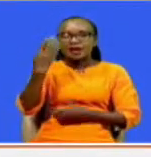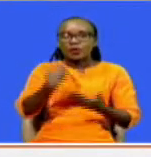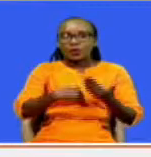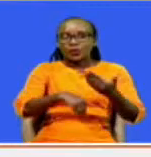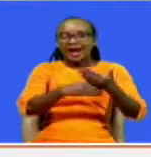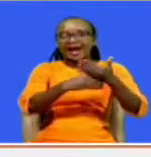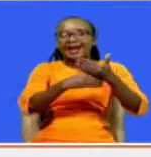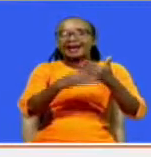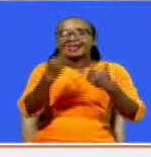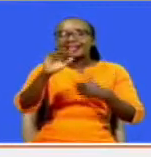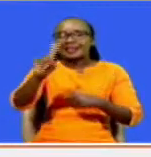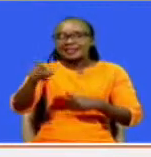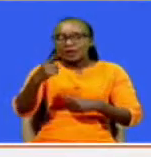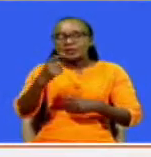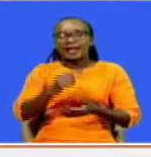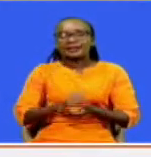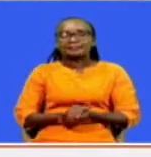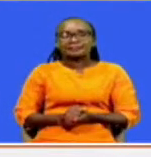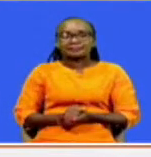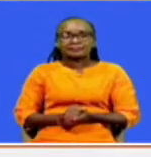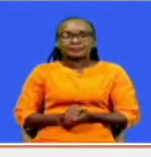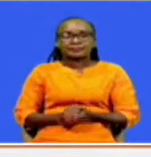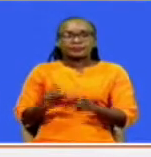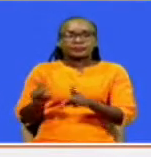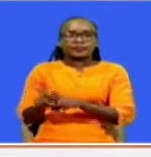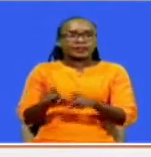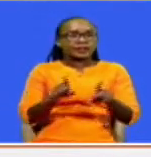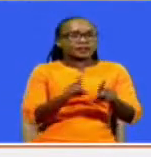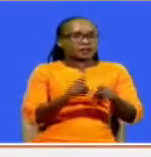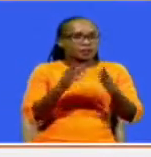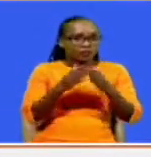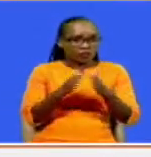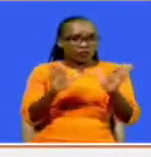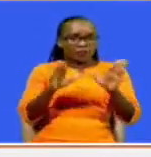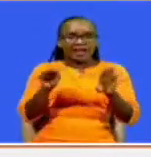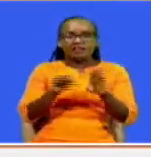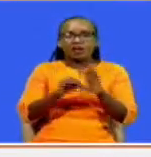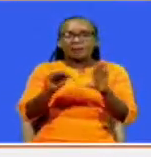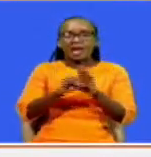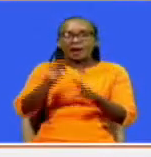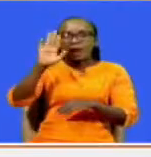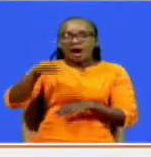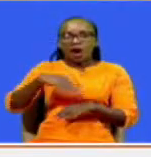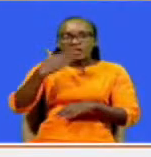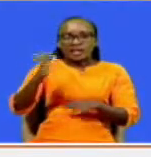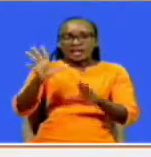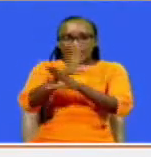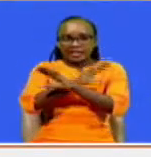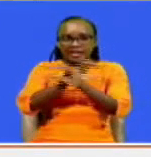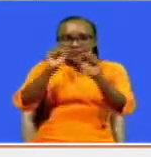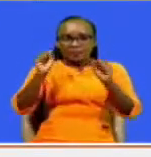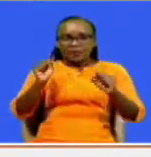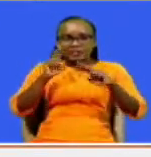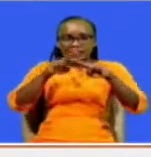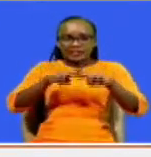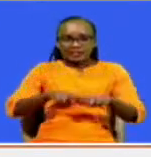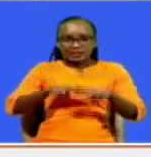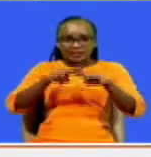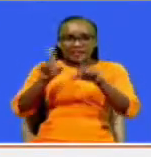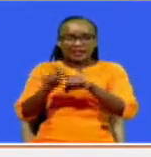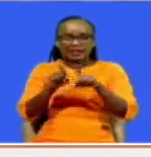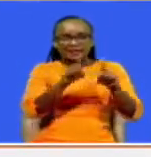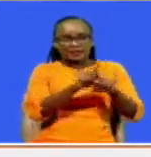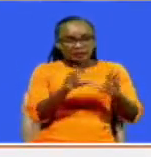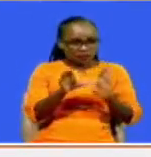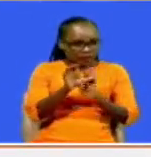them 3,000 shillings. And it was a sigh of relief for members of parliament as the president defended the Constituency